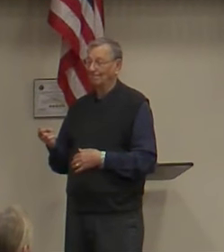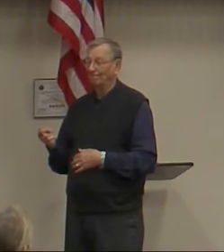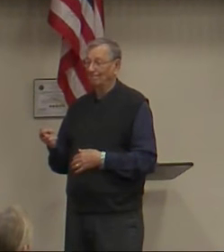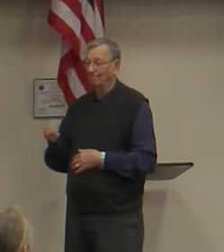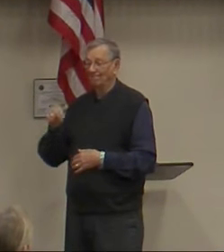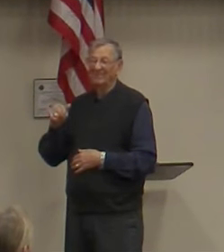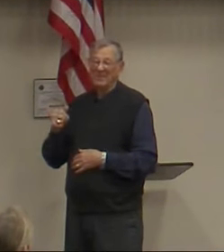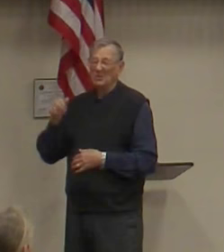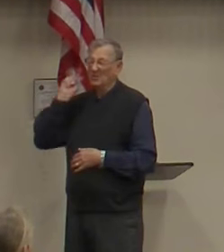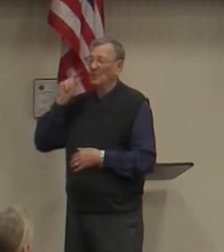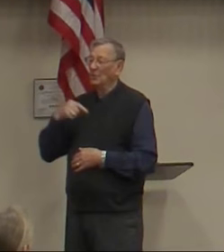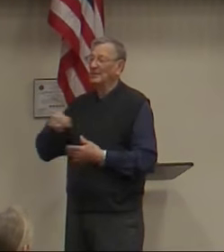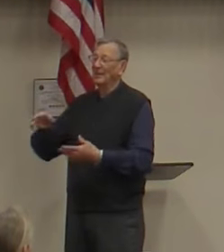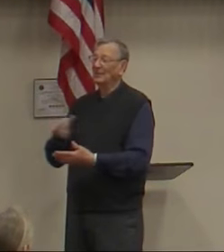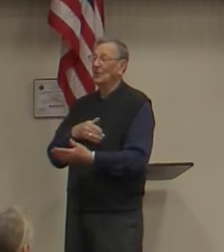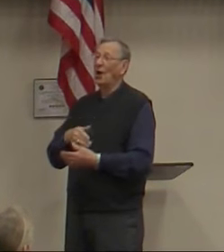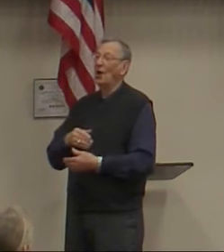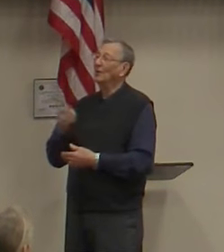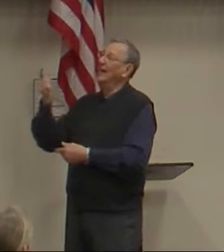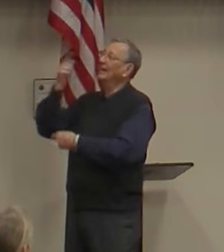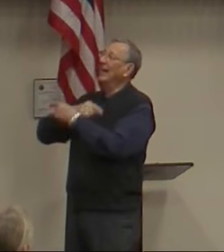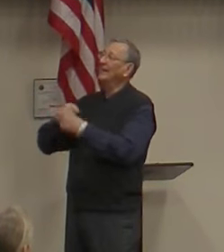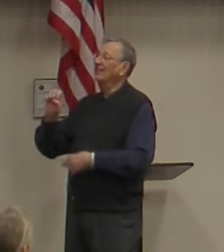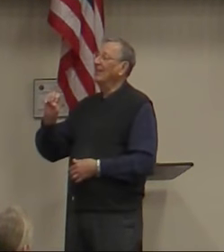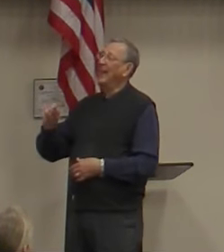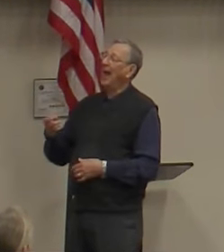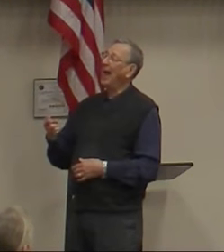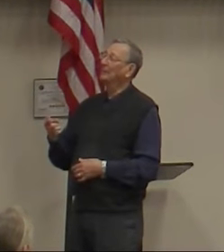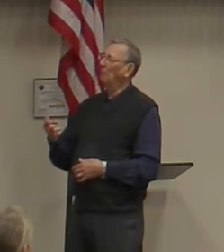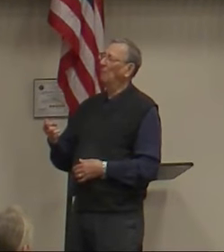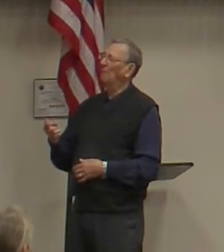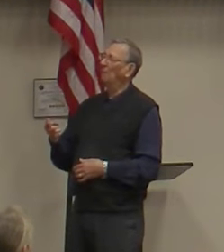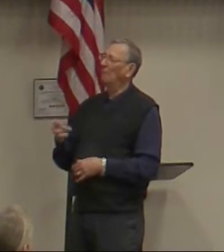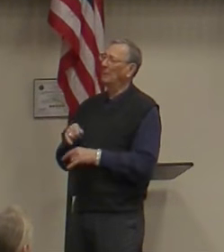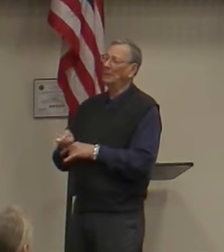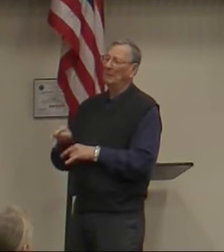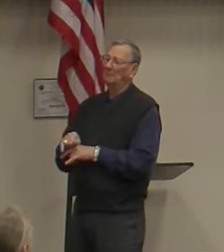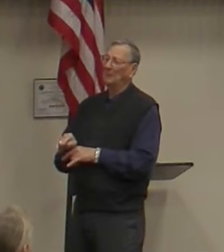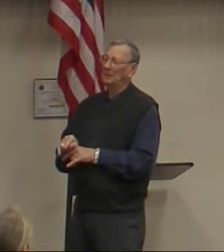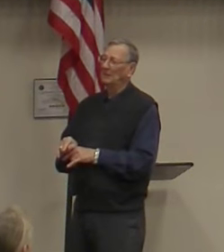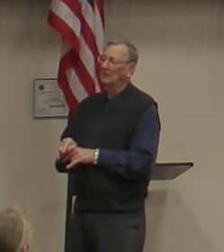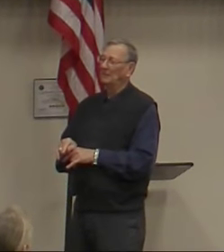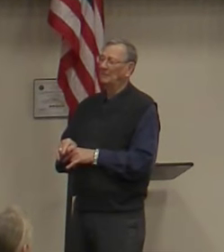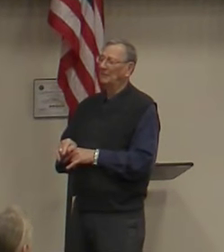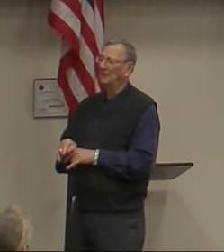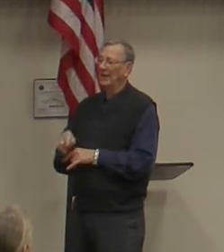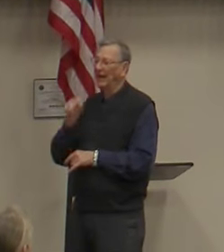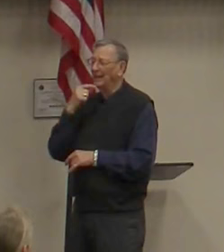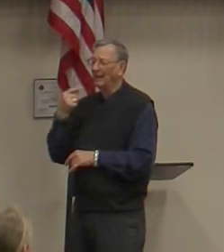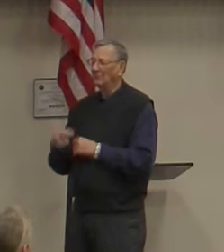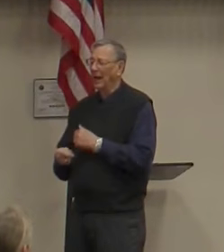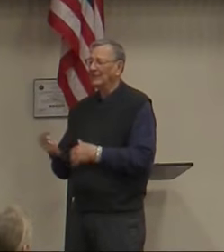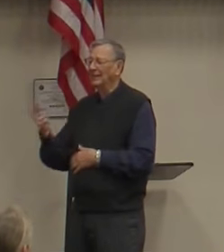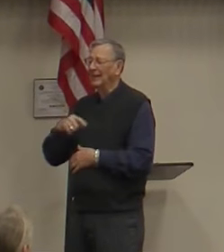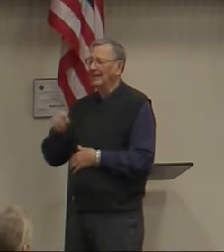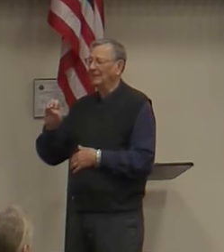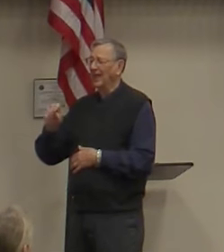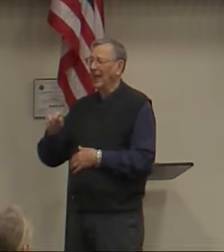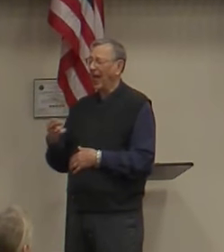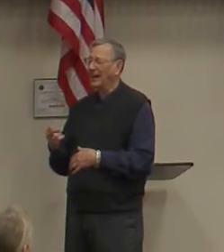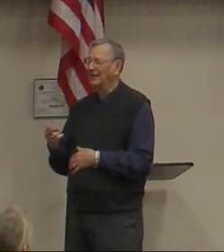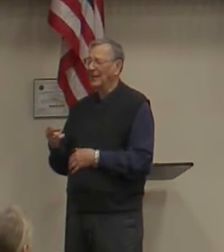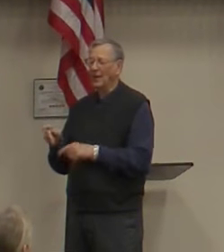day, we sang the song, The Days of Elijah, and I thought, it's really sort of deceptive, isn't it? Doesn't tell us much about the days of Elijah at